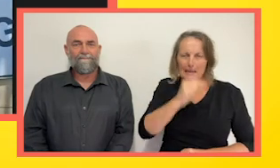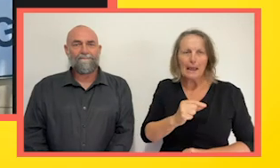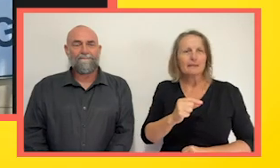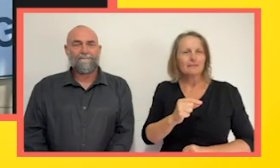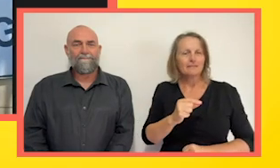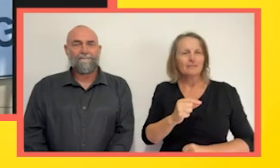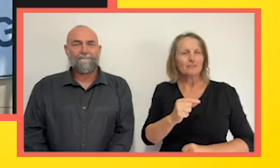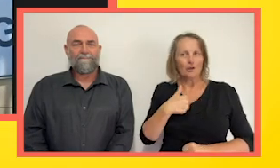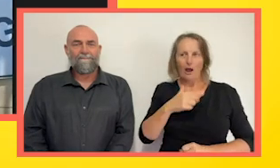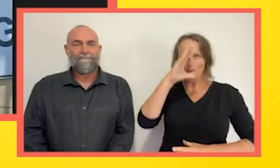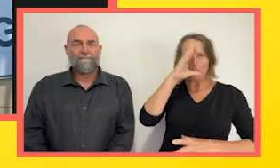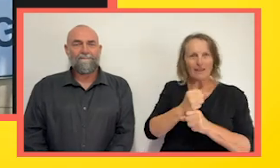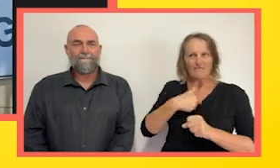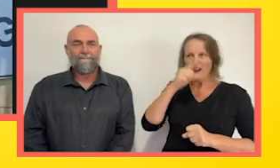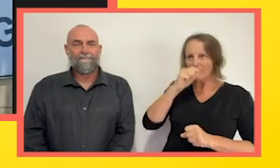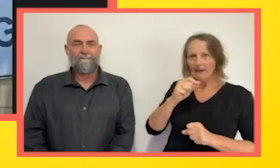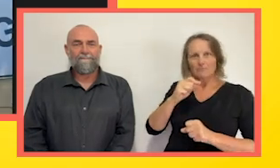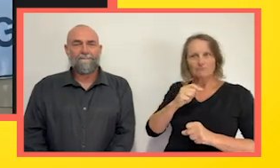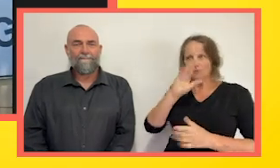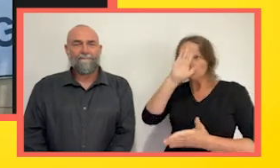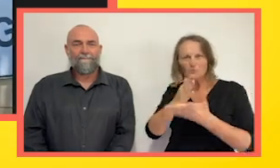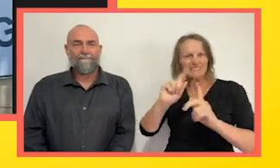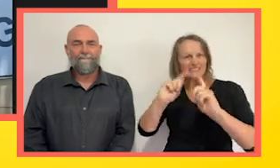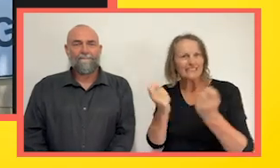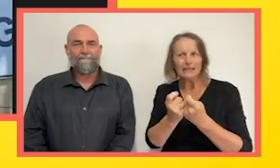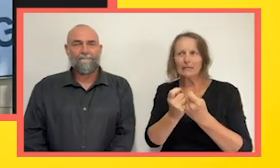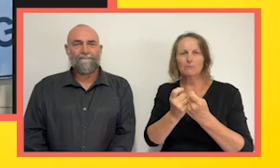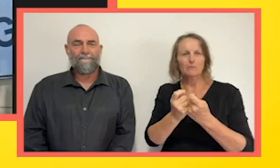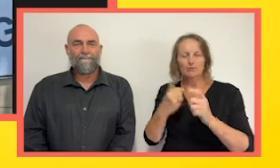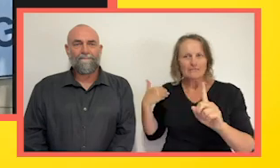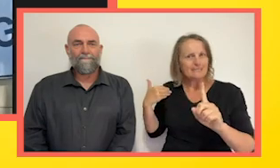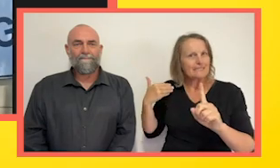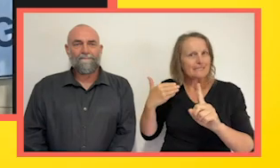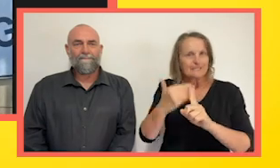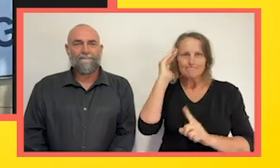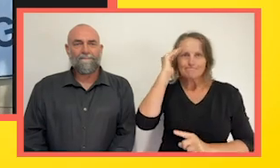sort of training program. And it's